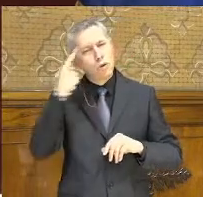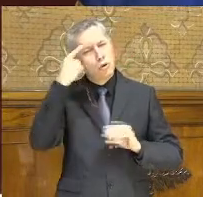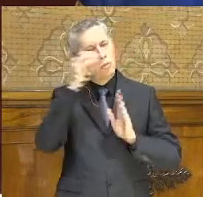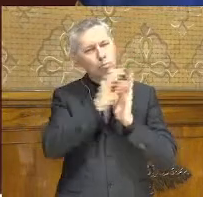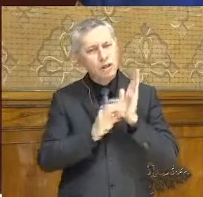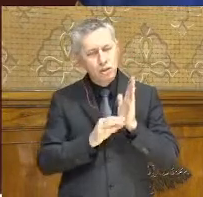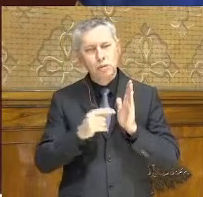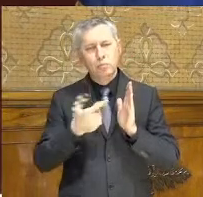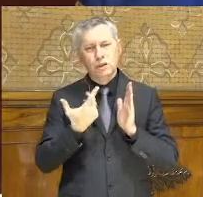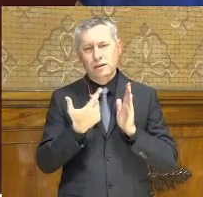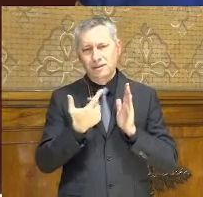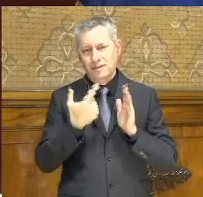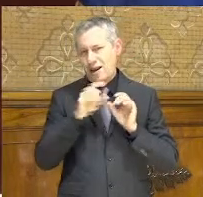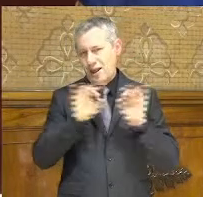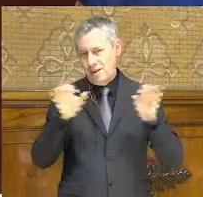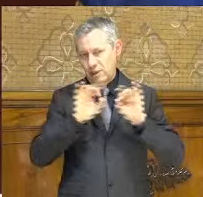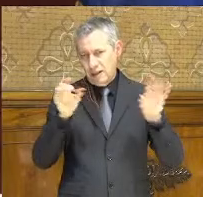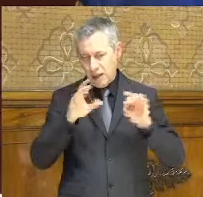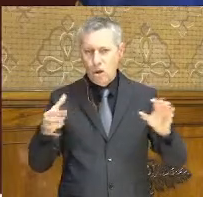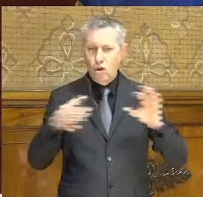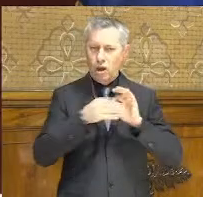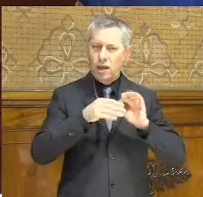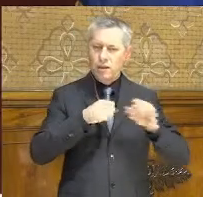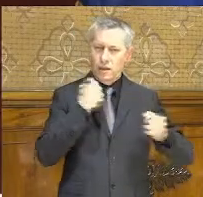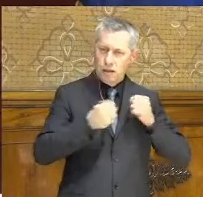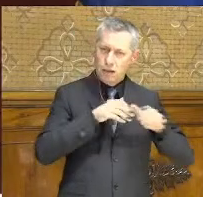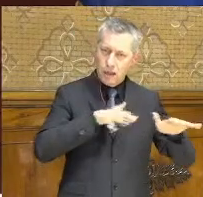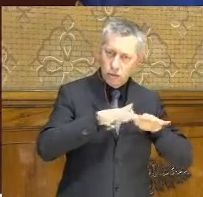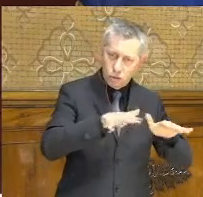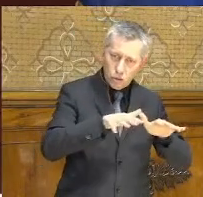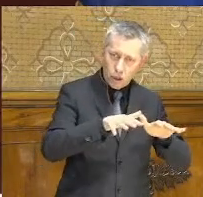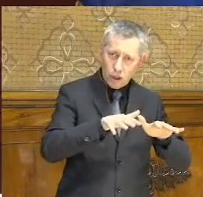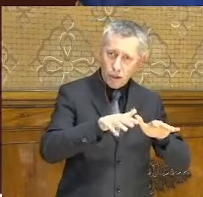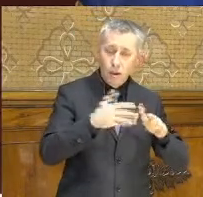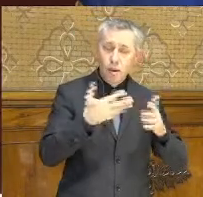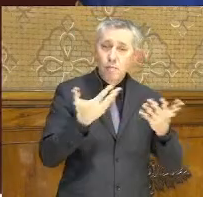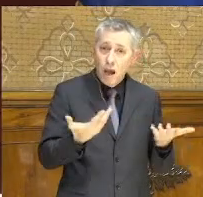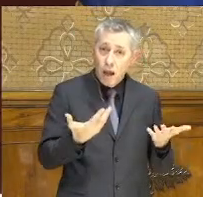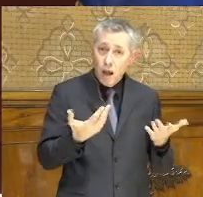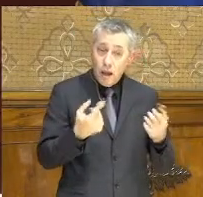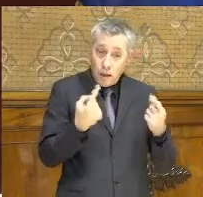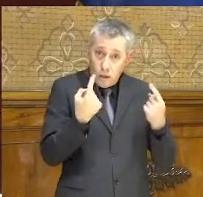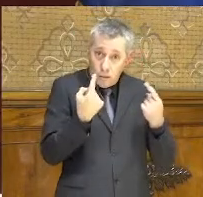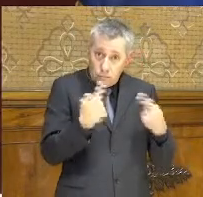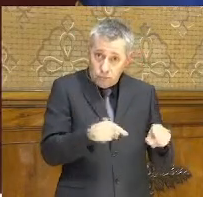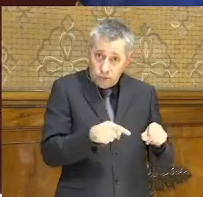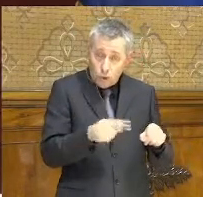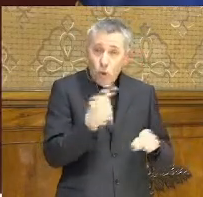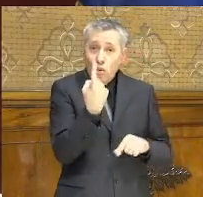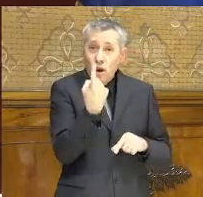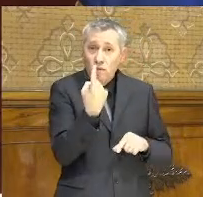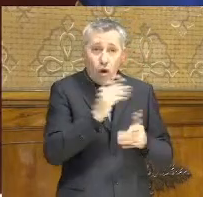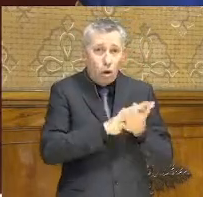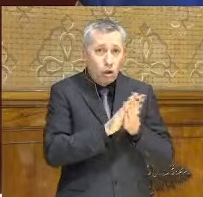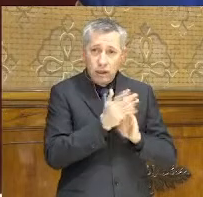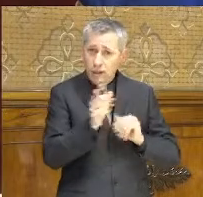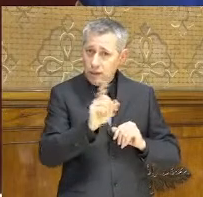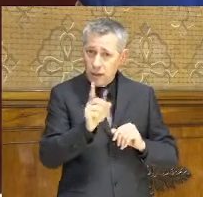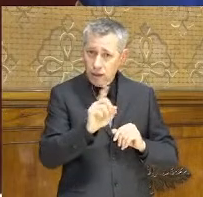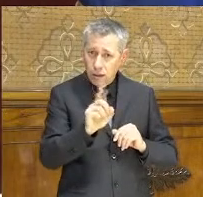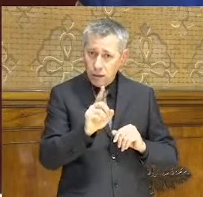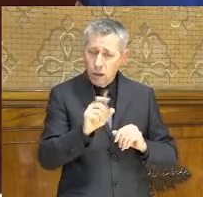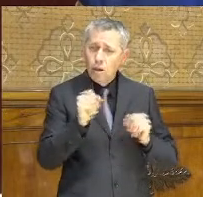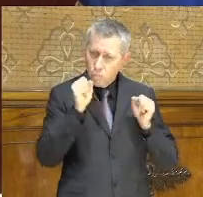lies in action, and it is not given for once and for all. It is continually